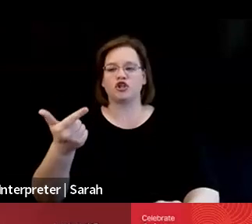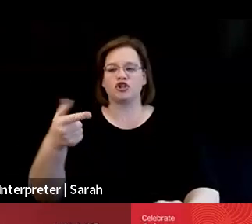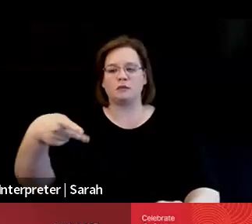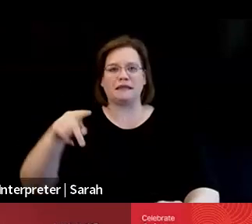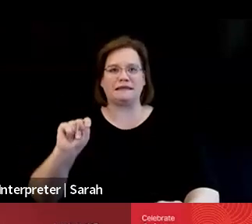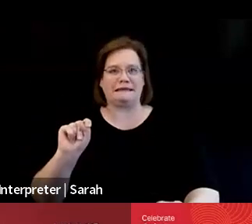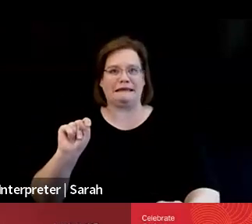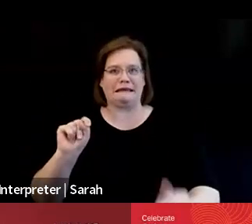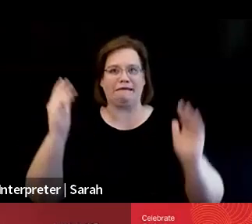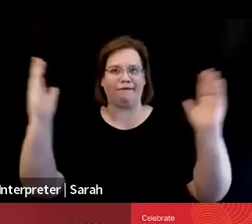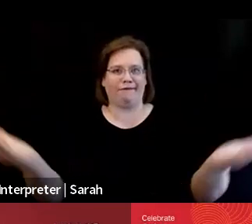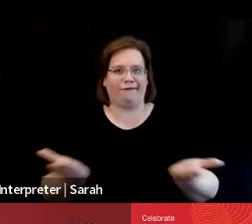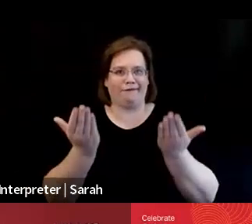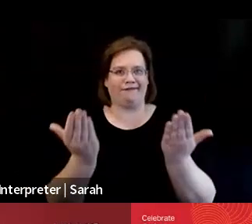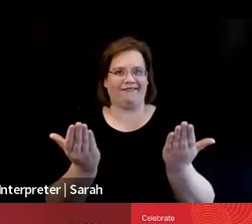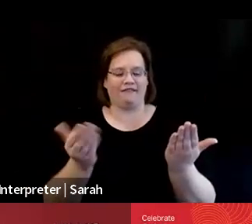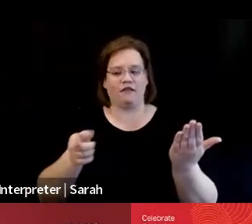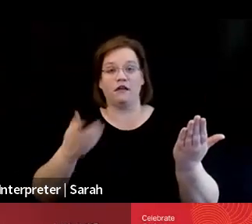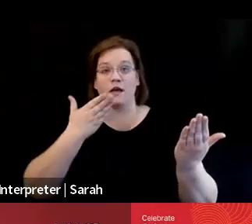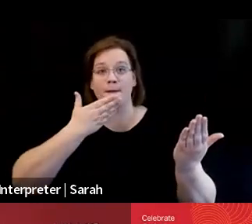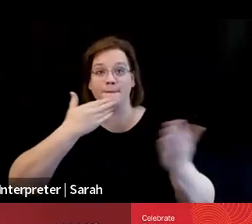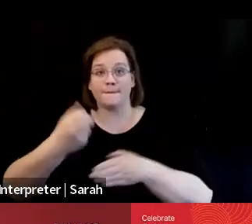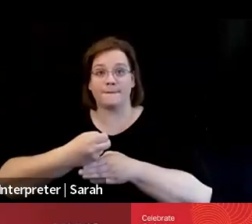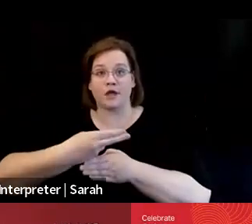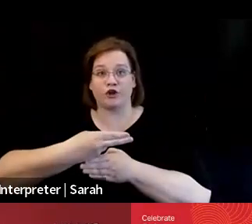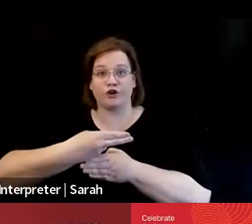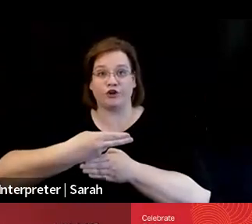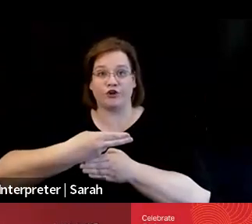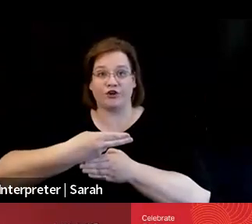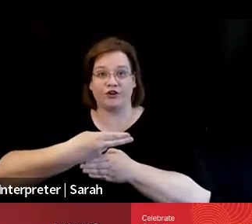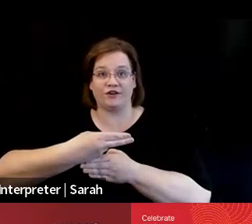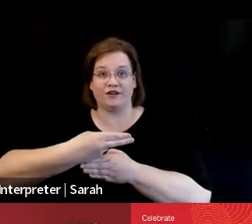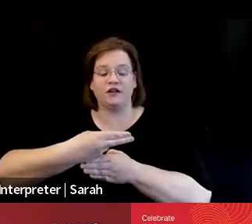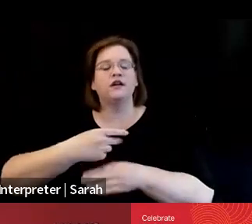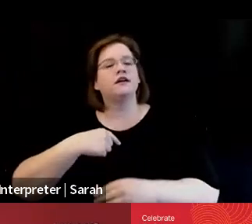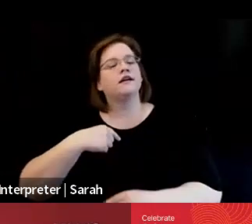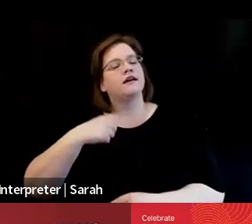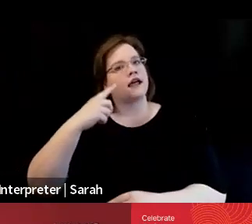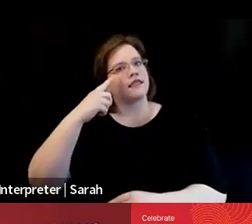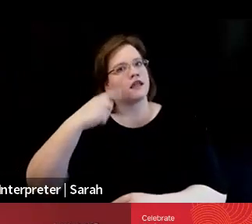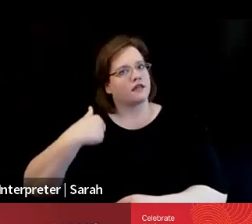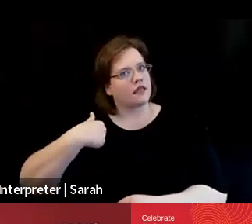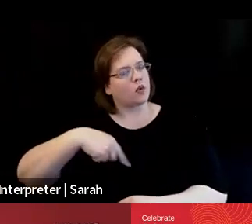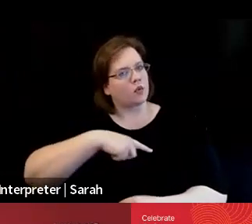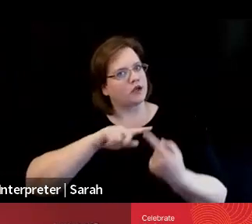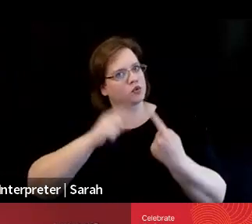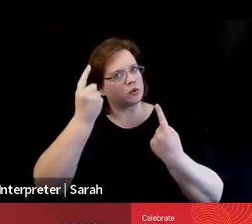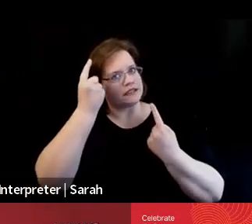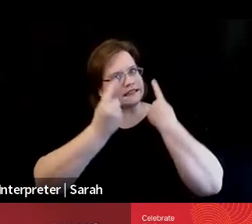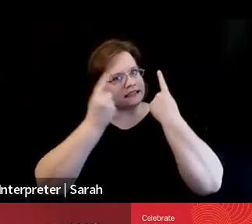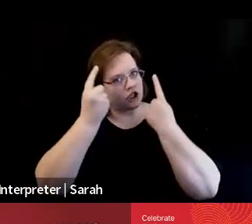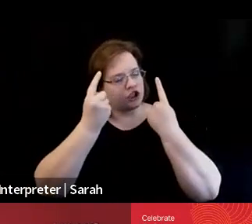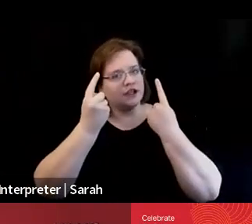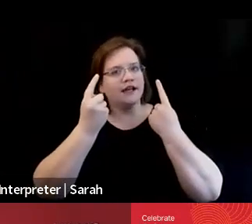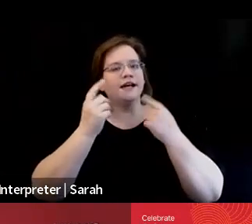patients. And Chat GPT does better. And I think this is something that we need to consider here. So, I mean,